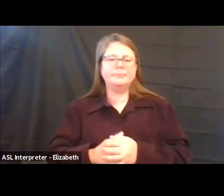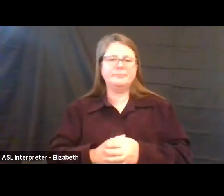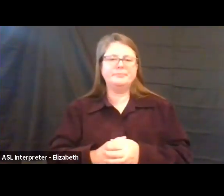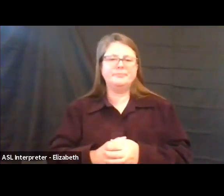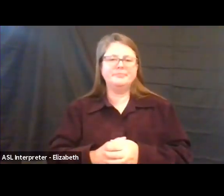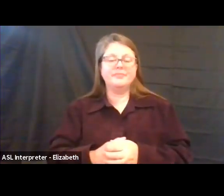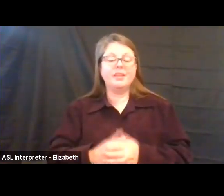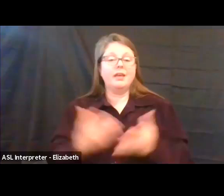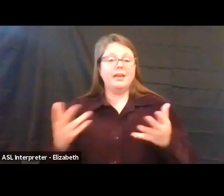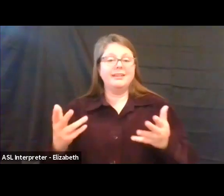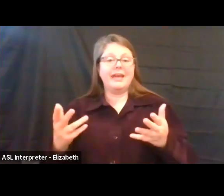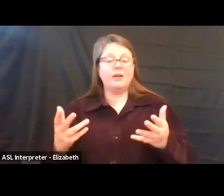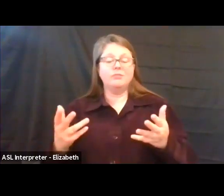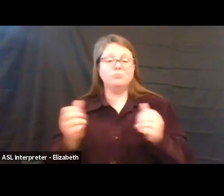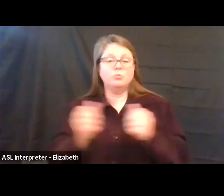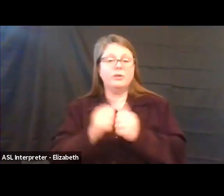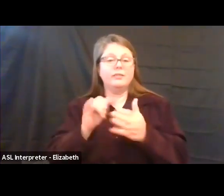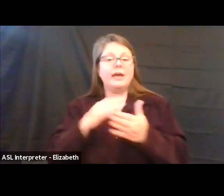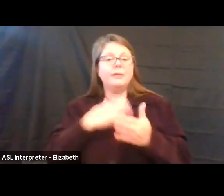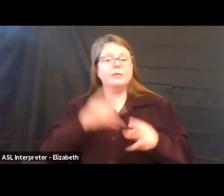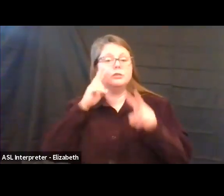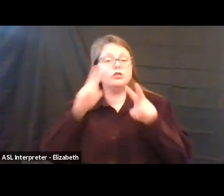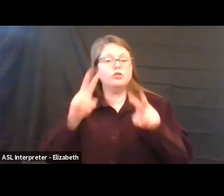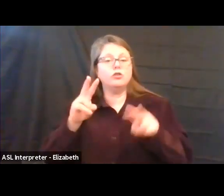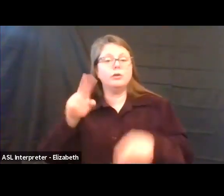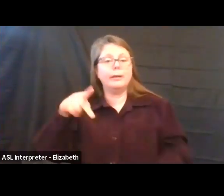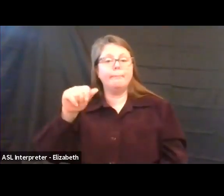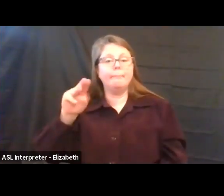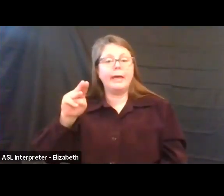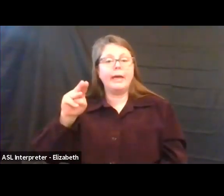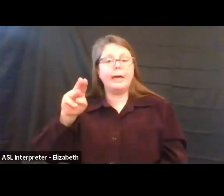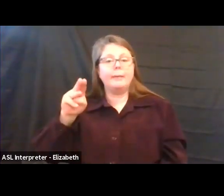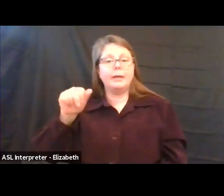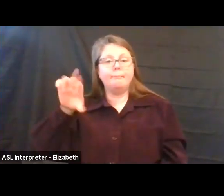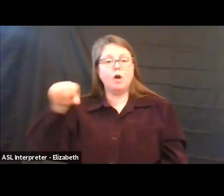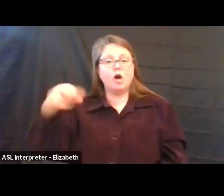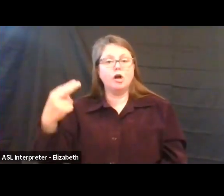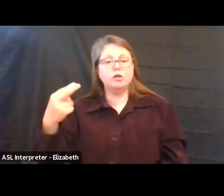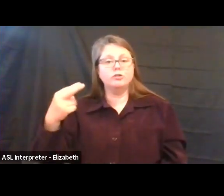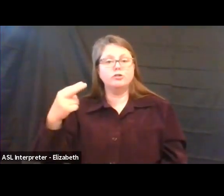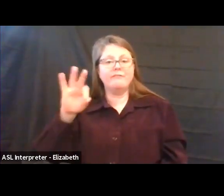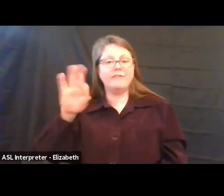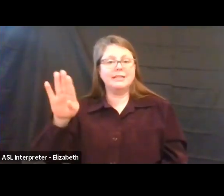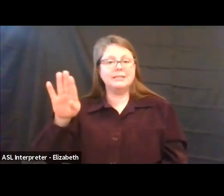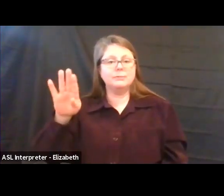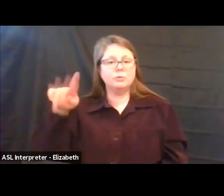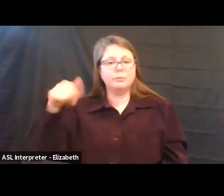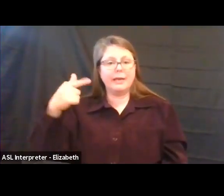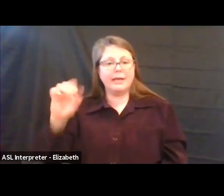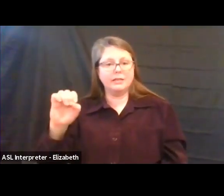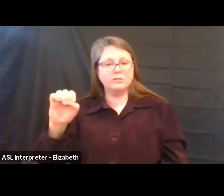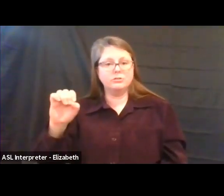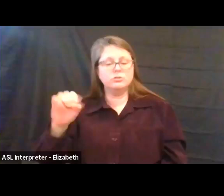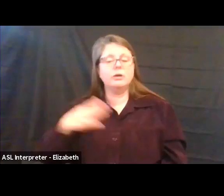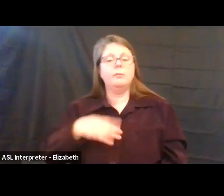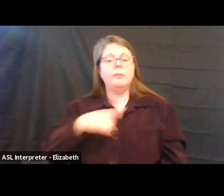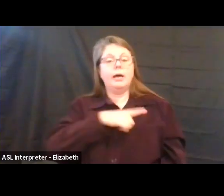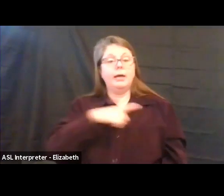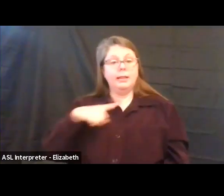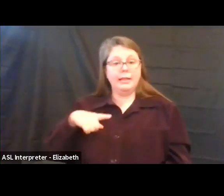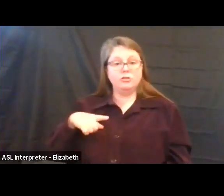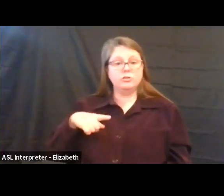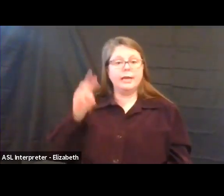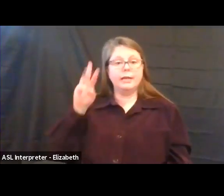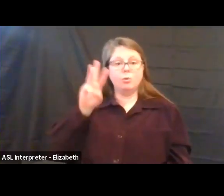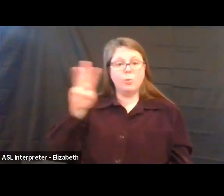Rep. Pam Marsh Facebook page, my legislative website. We'll be posting a whole lot more information